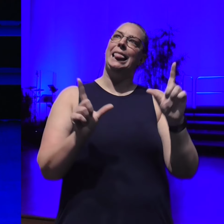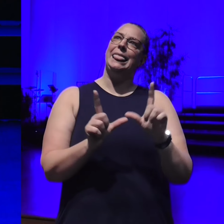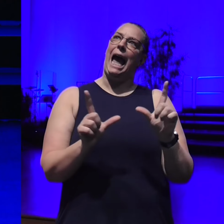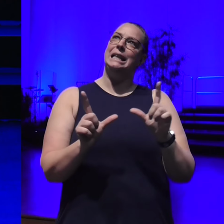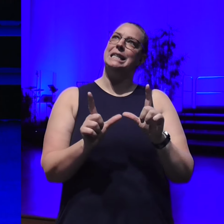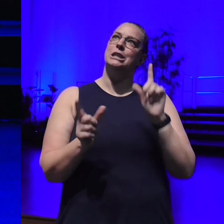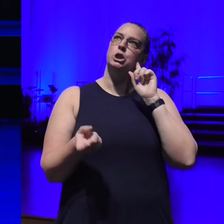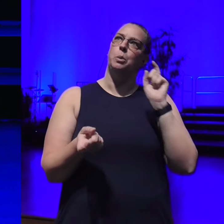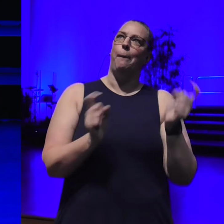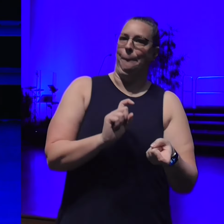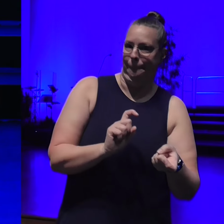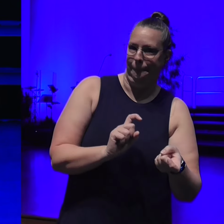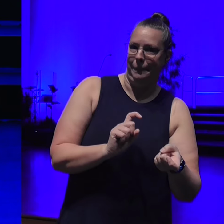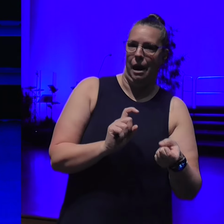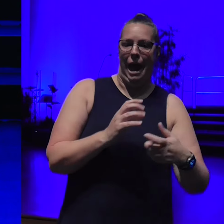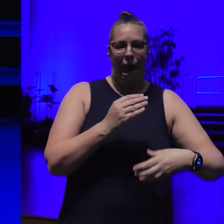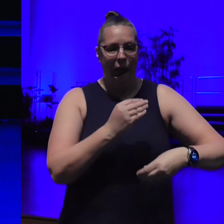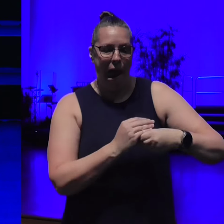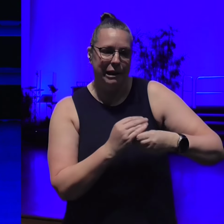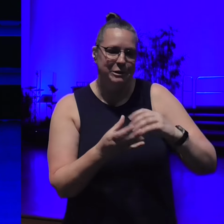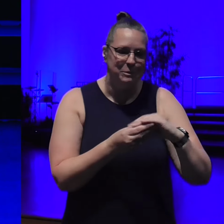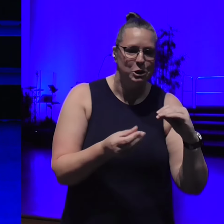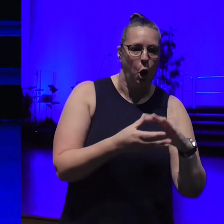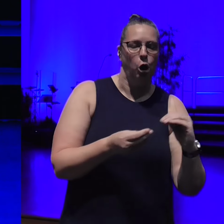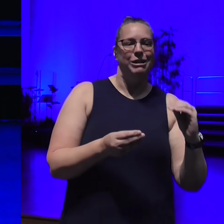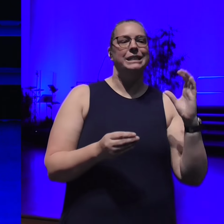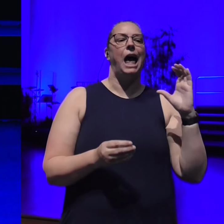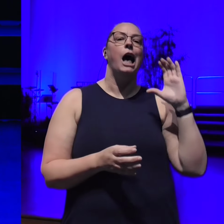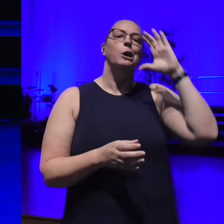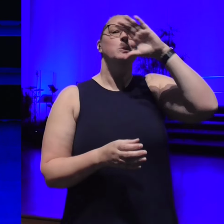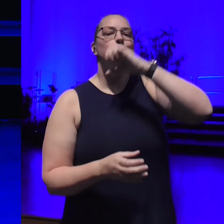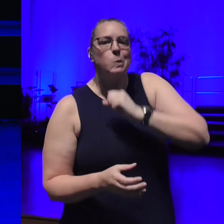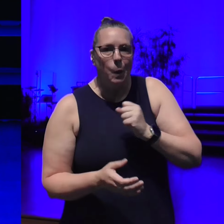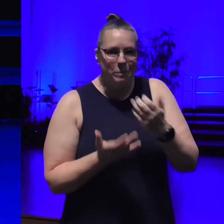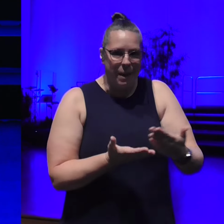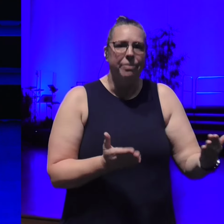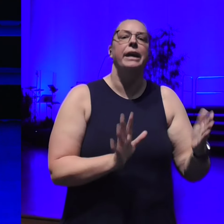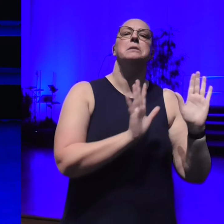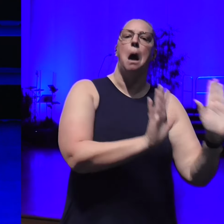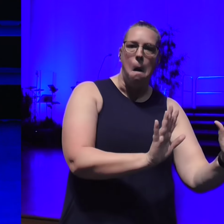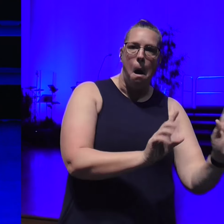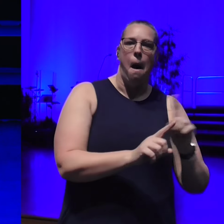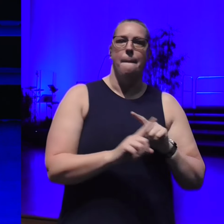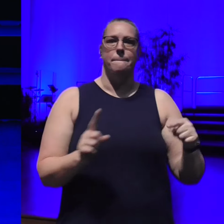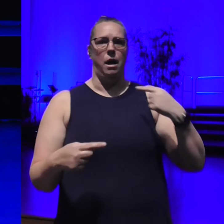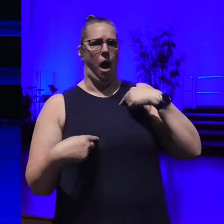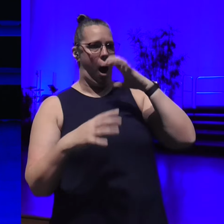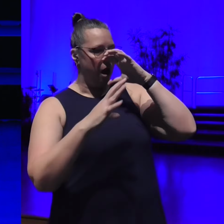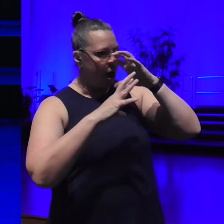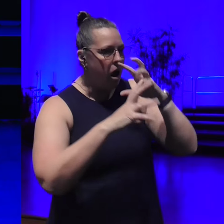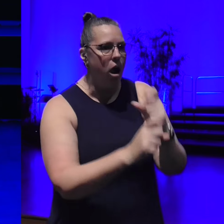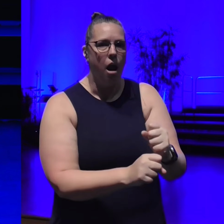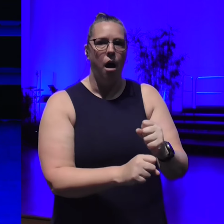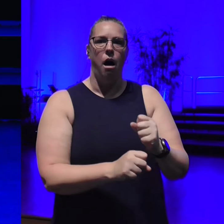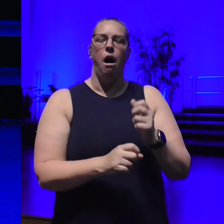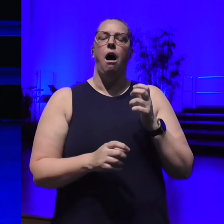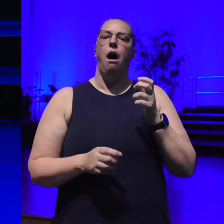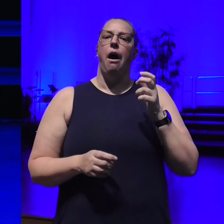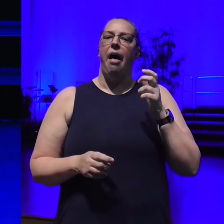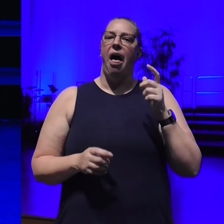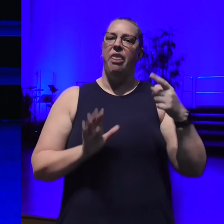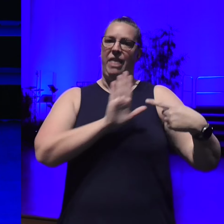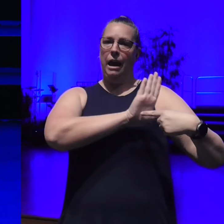assumed a few things and added a few little stories. However, the reason that I got caught up in the Beatitudes is that they